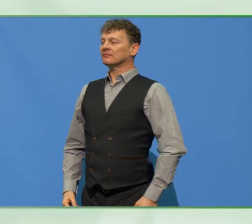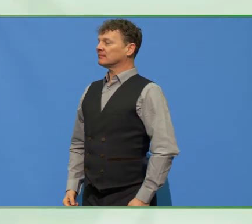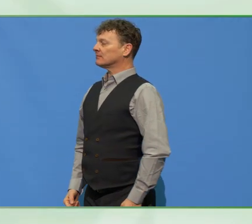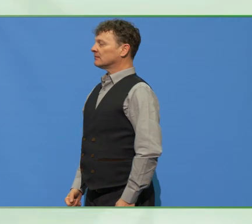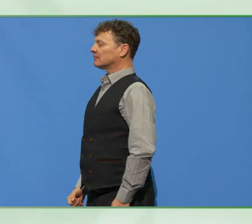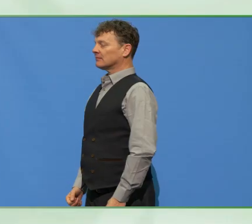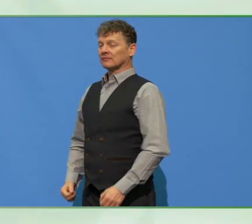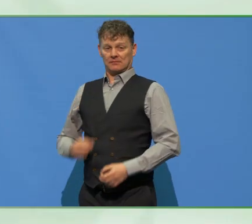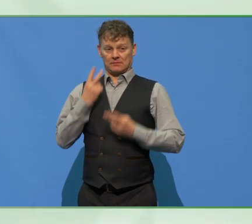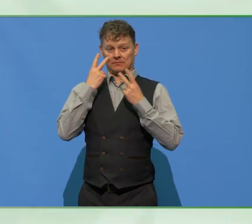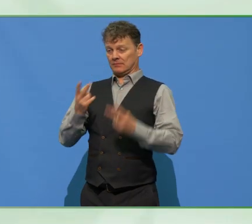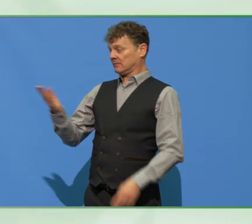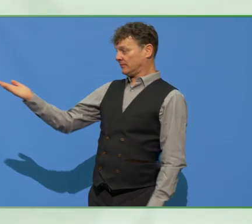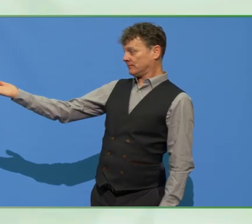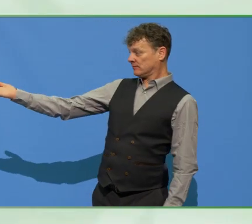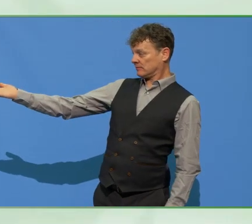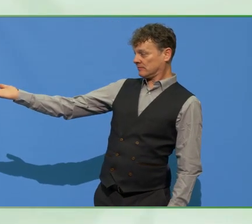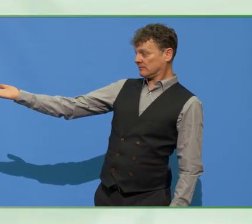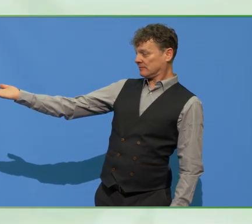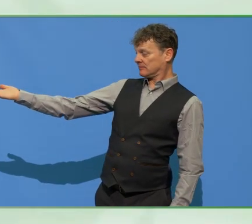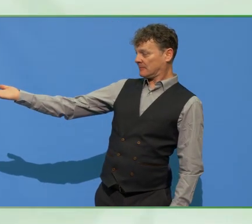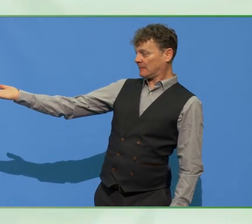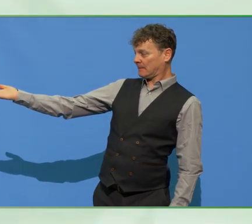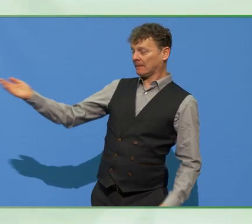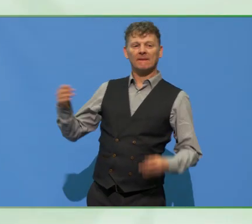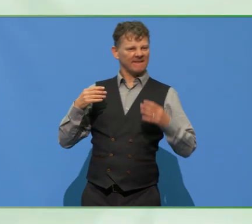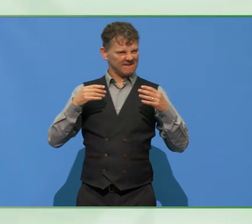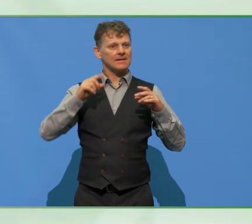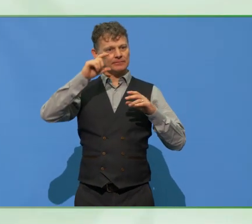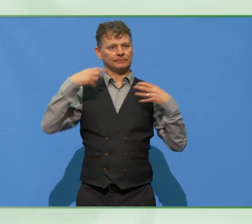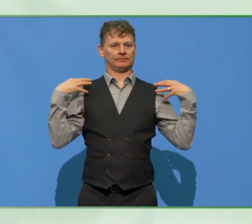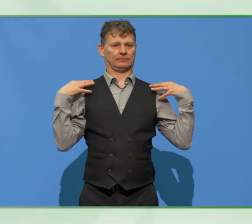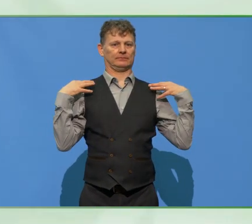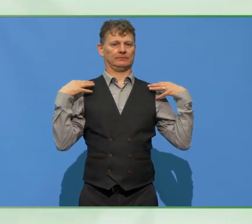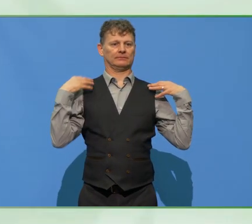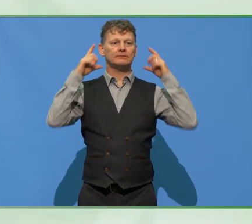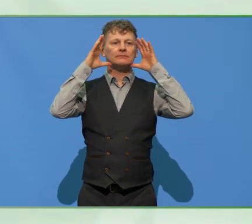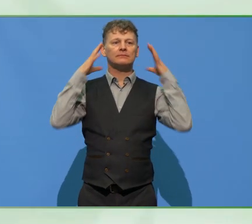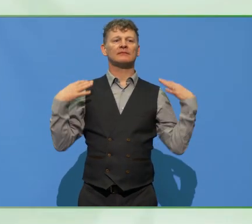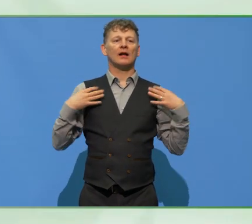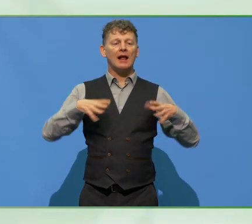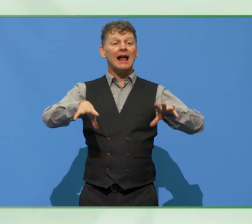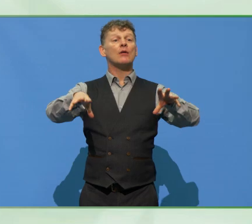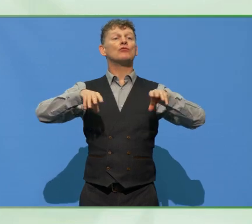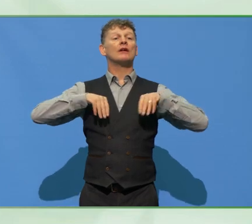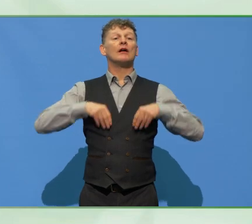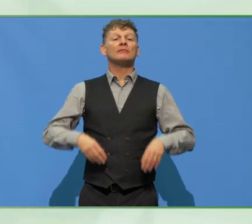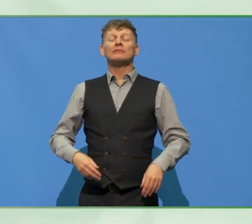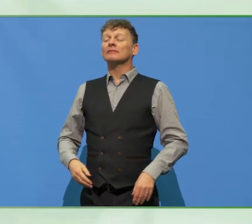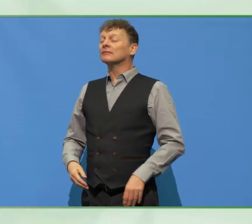the upper body is just slightly twisting towards the right of the room. Big breath in